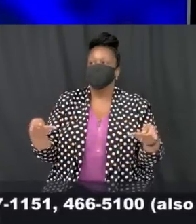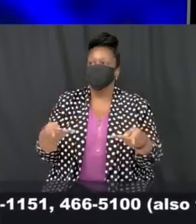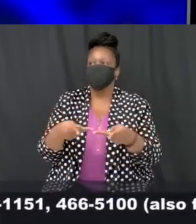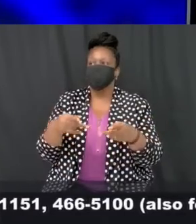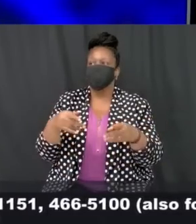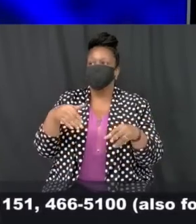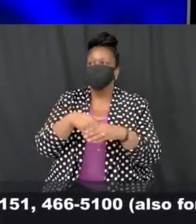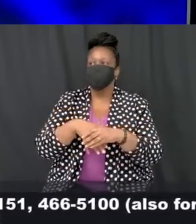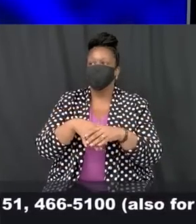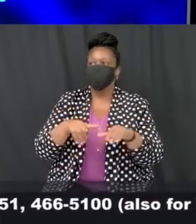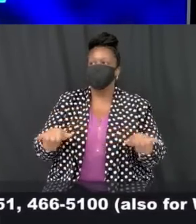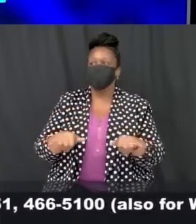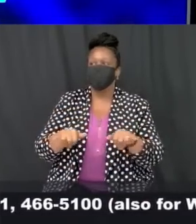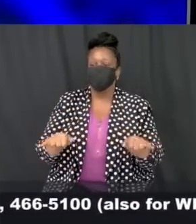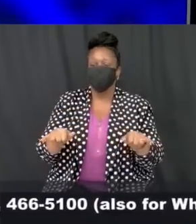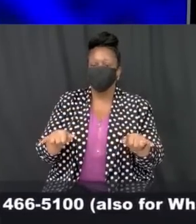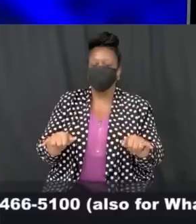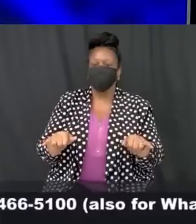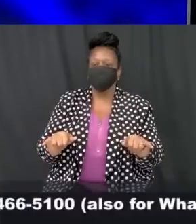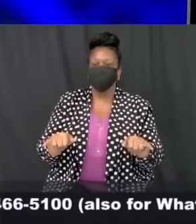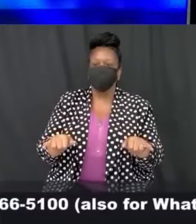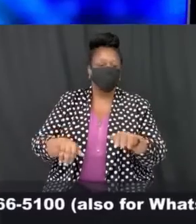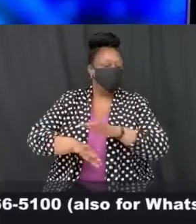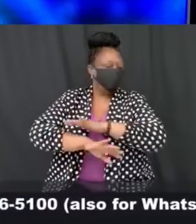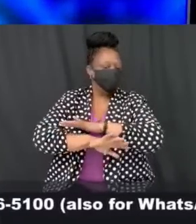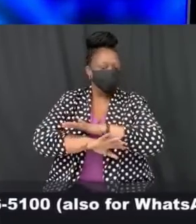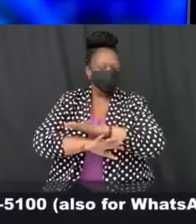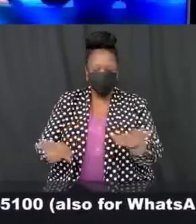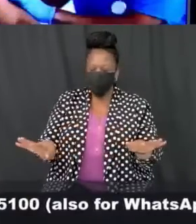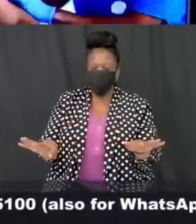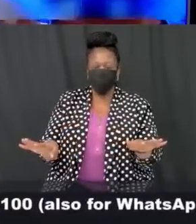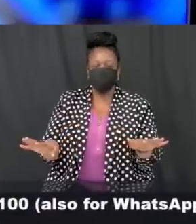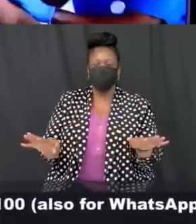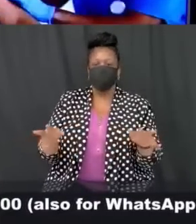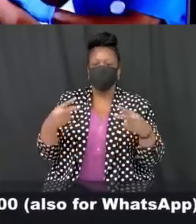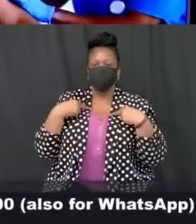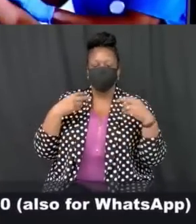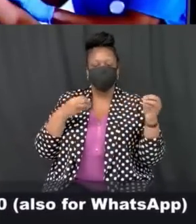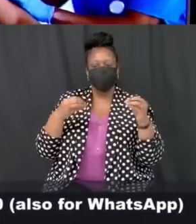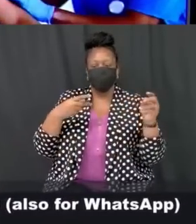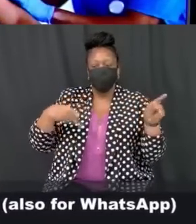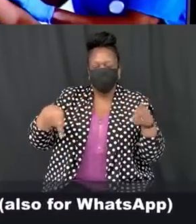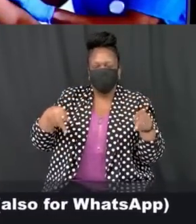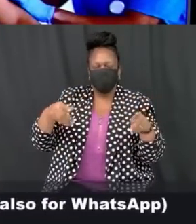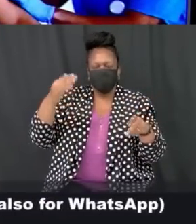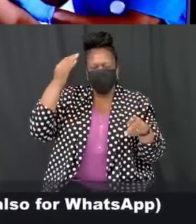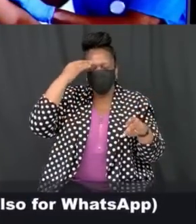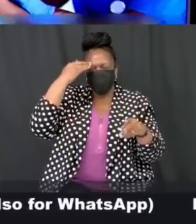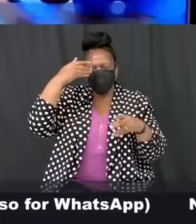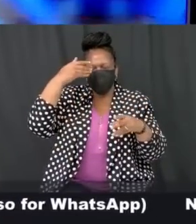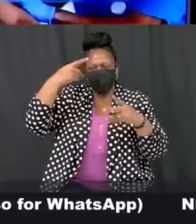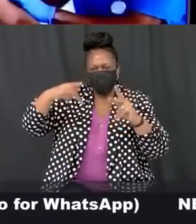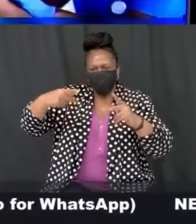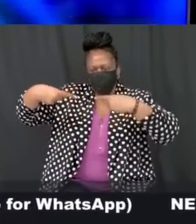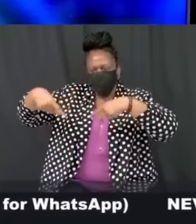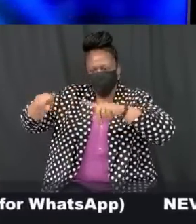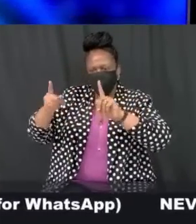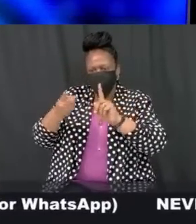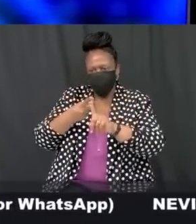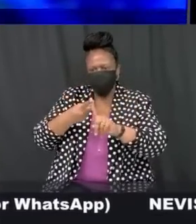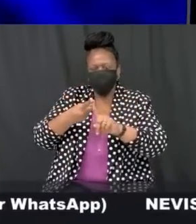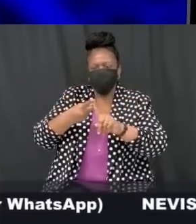for it not to be used for such activity. This has been communicated